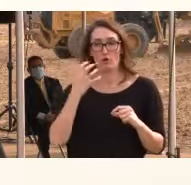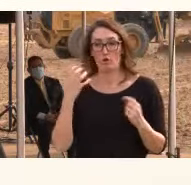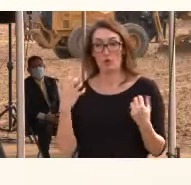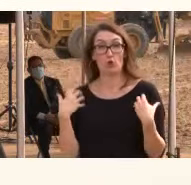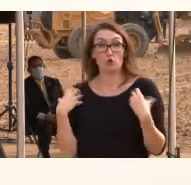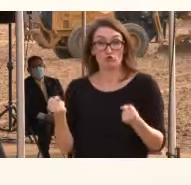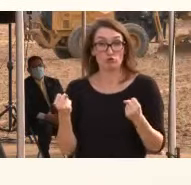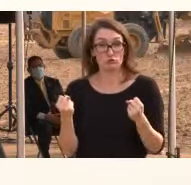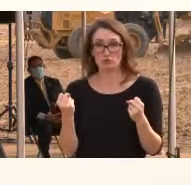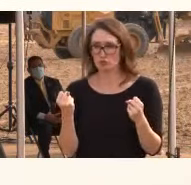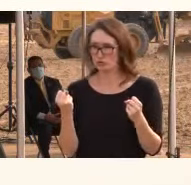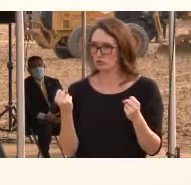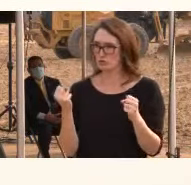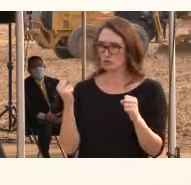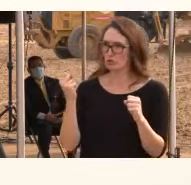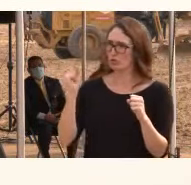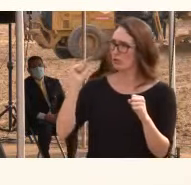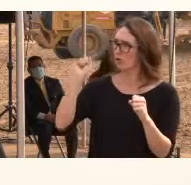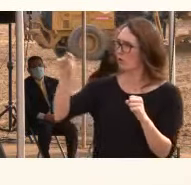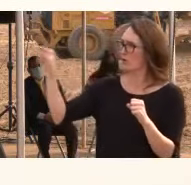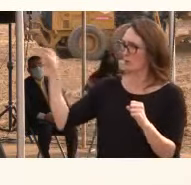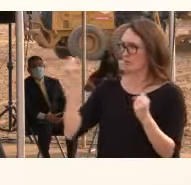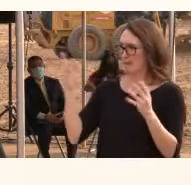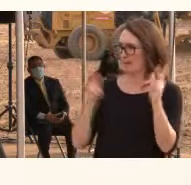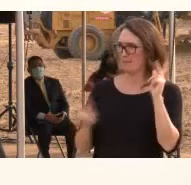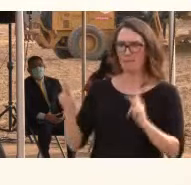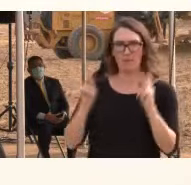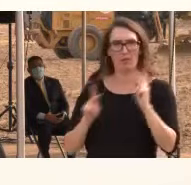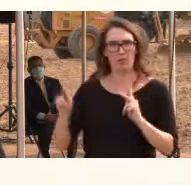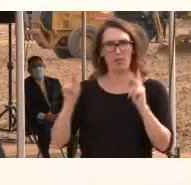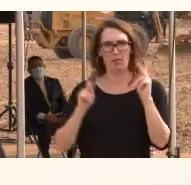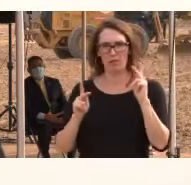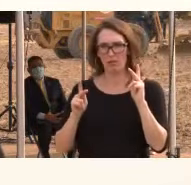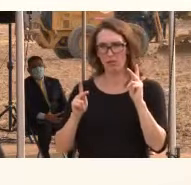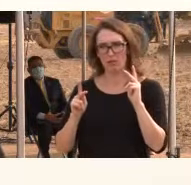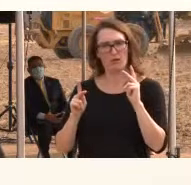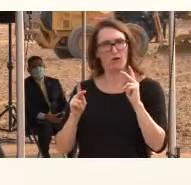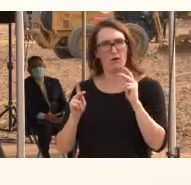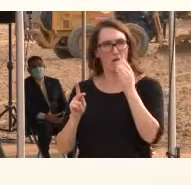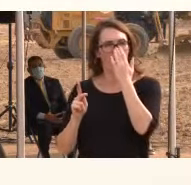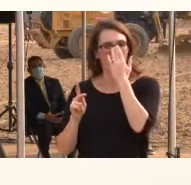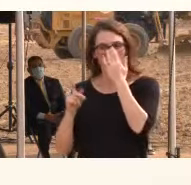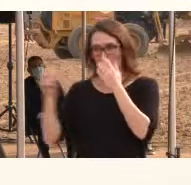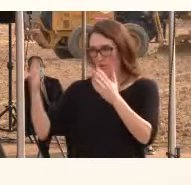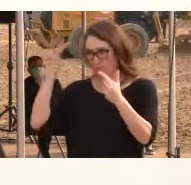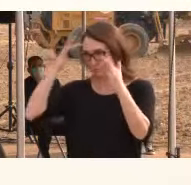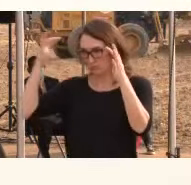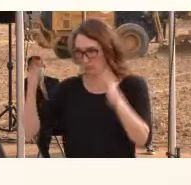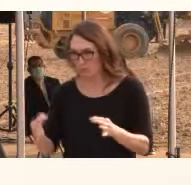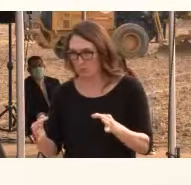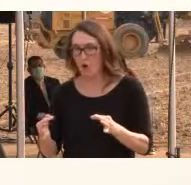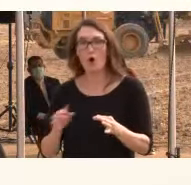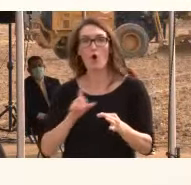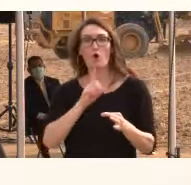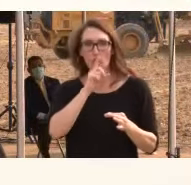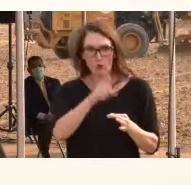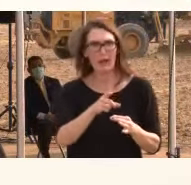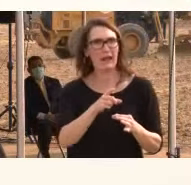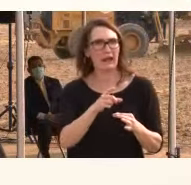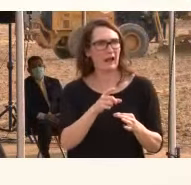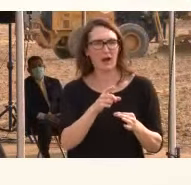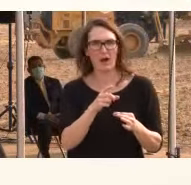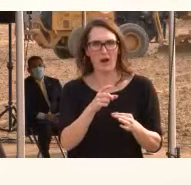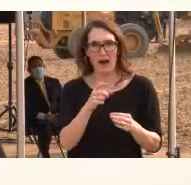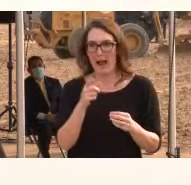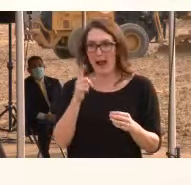our policymakers have made today was nothing short of an act of Congress, Jim. It was